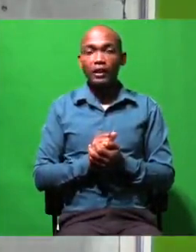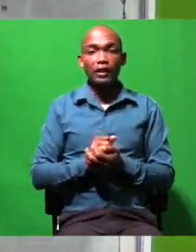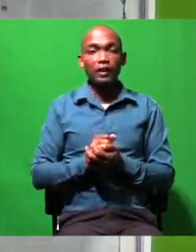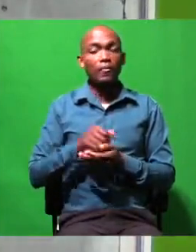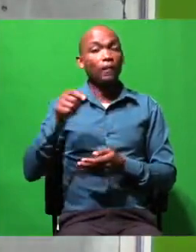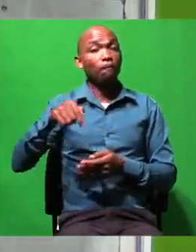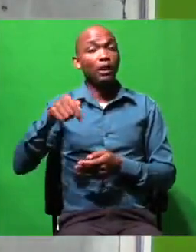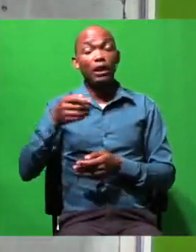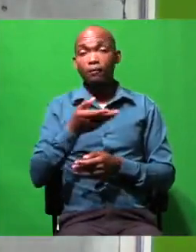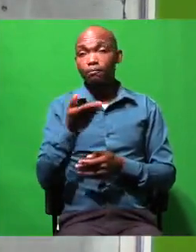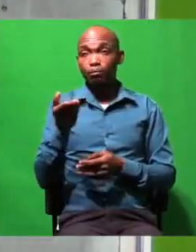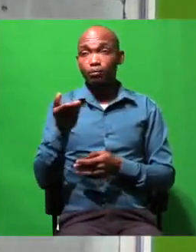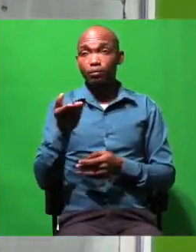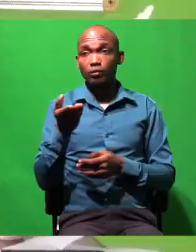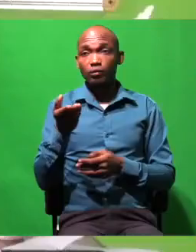since we have